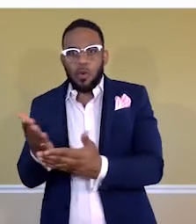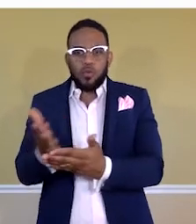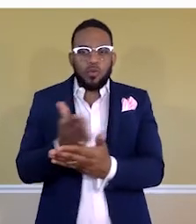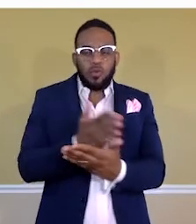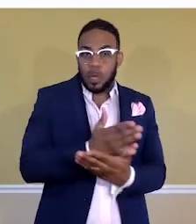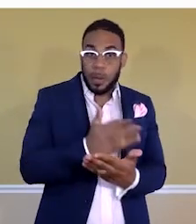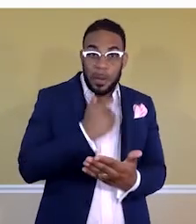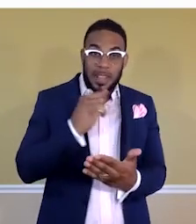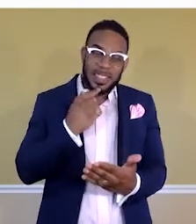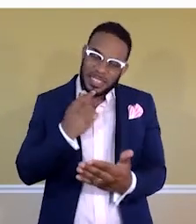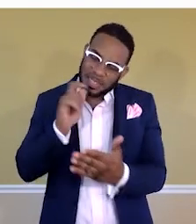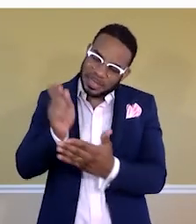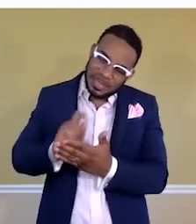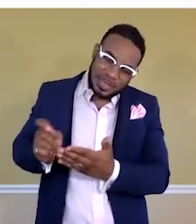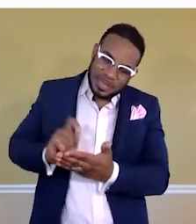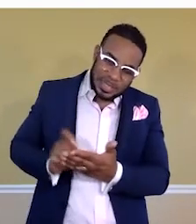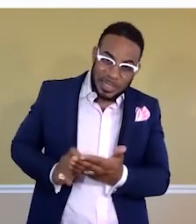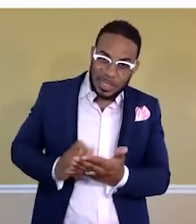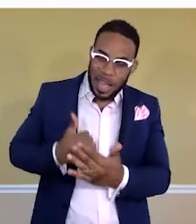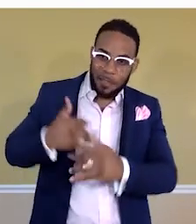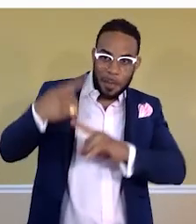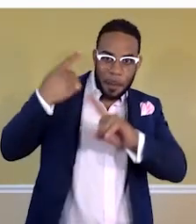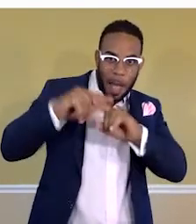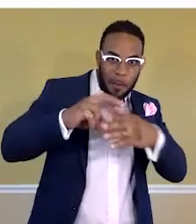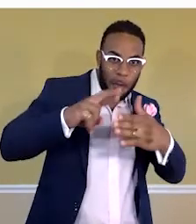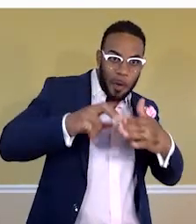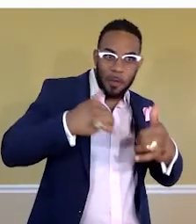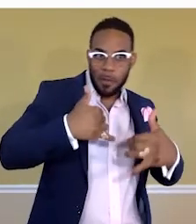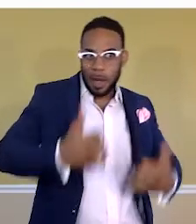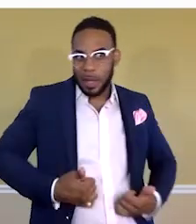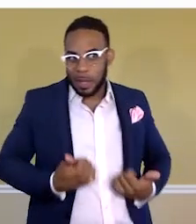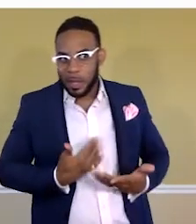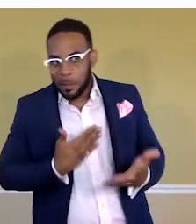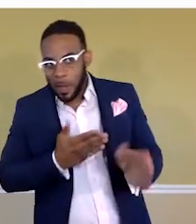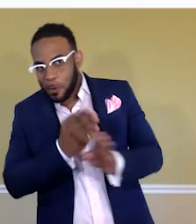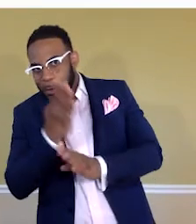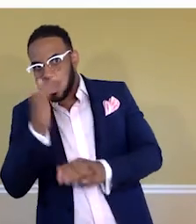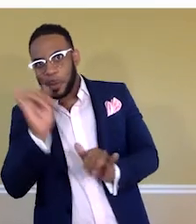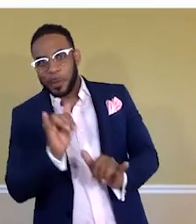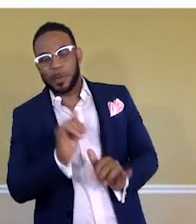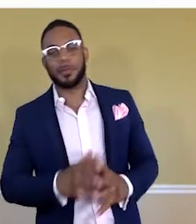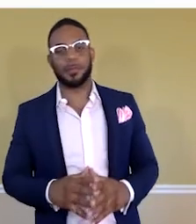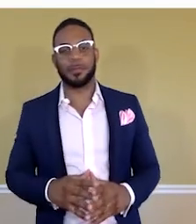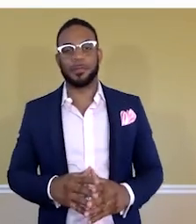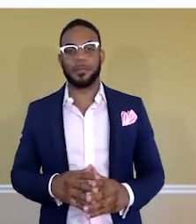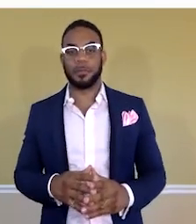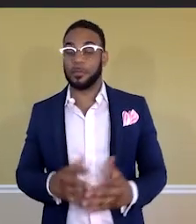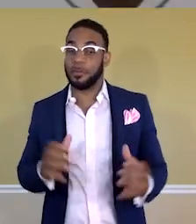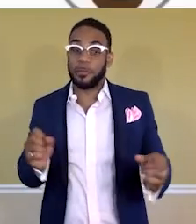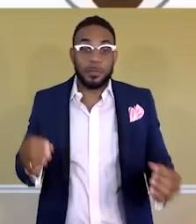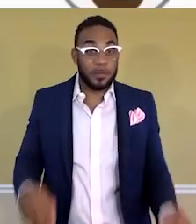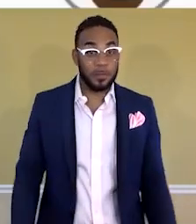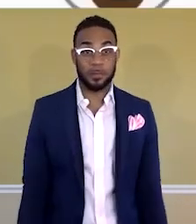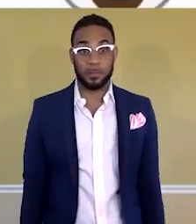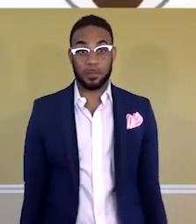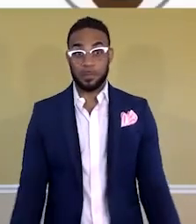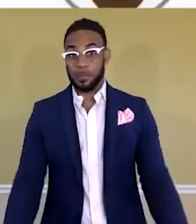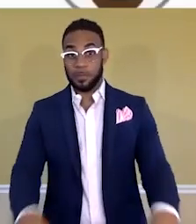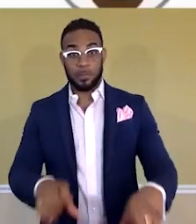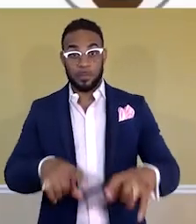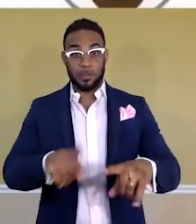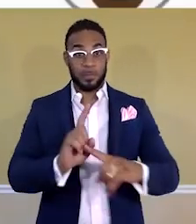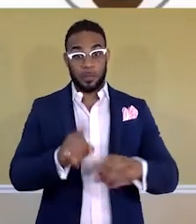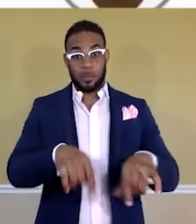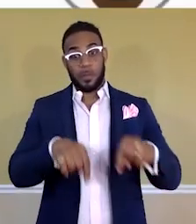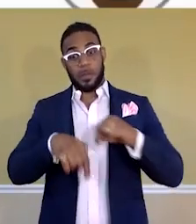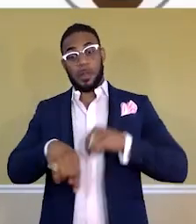My intense note-taking was actually having positive results in my career. So I took a moment back and